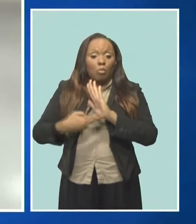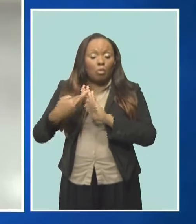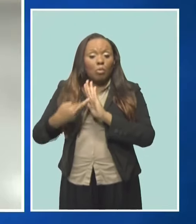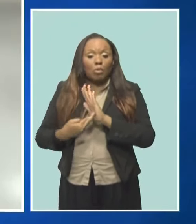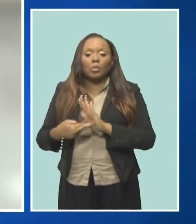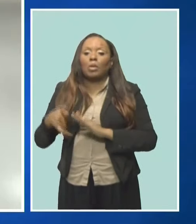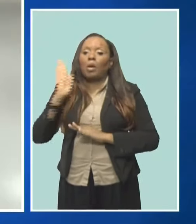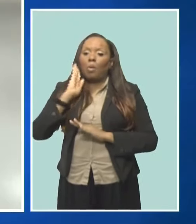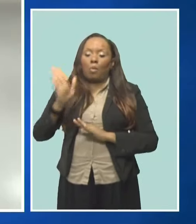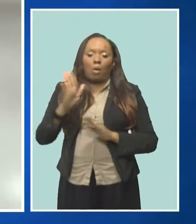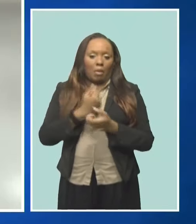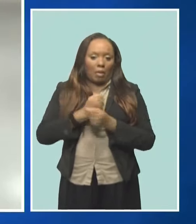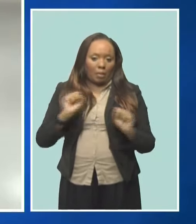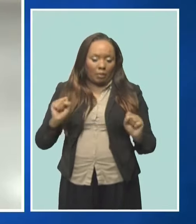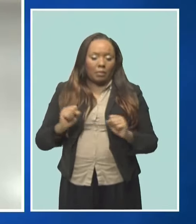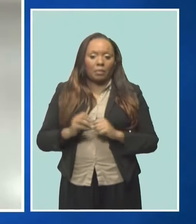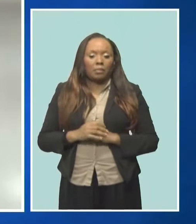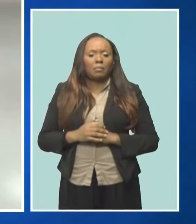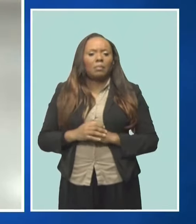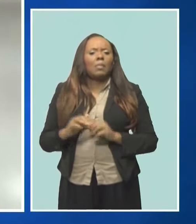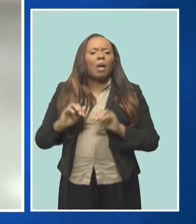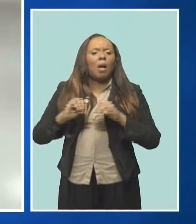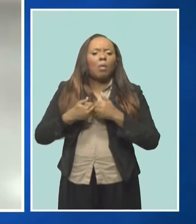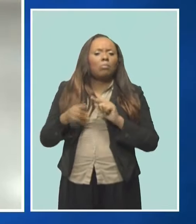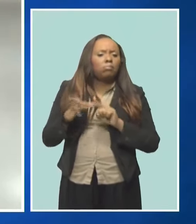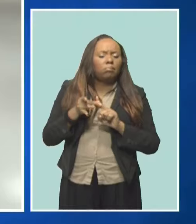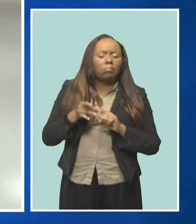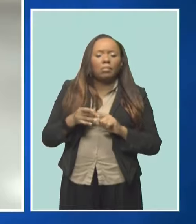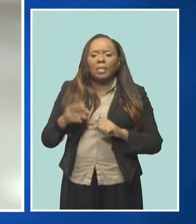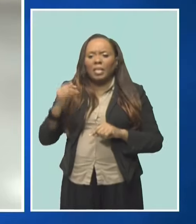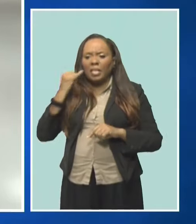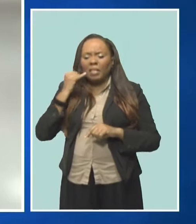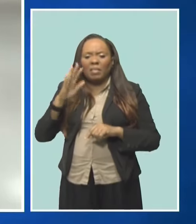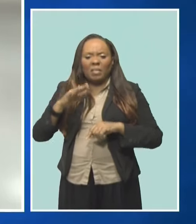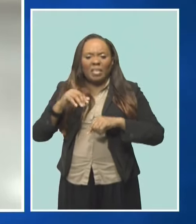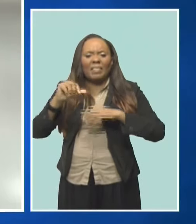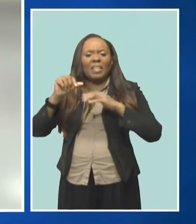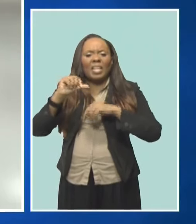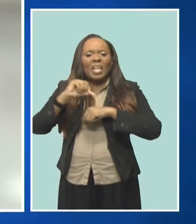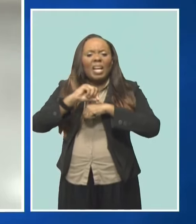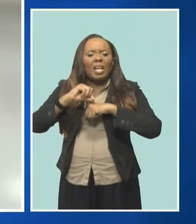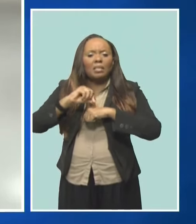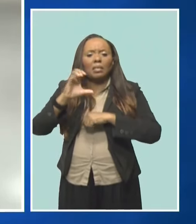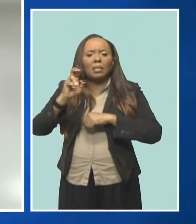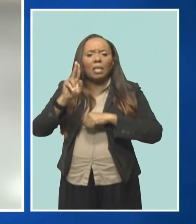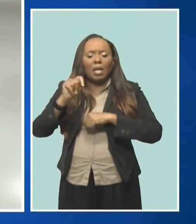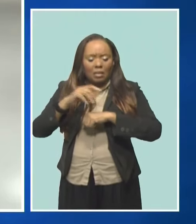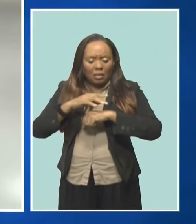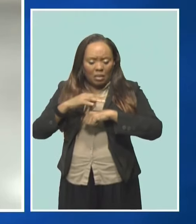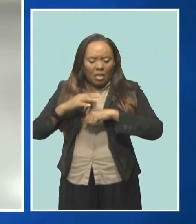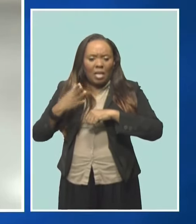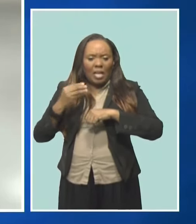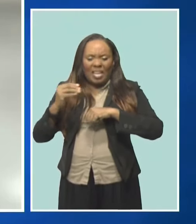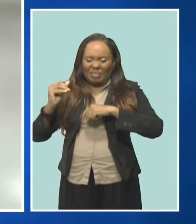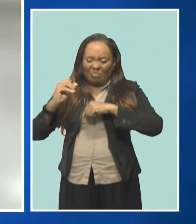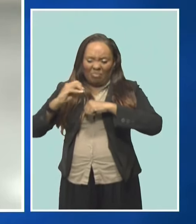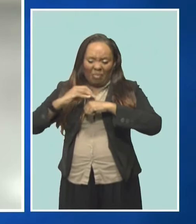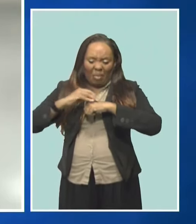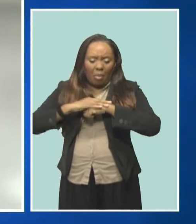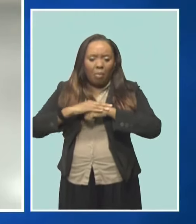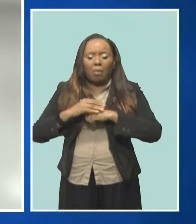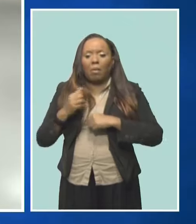transmitted through, infected blisters or contaminated either clothing or linen